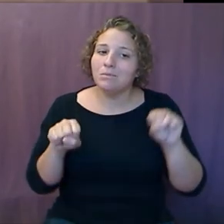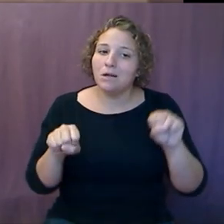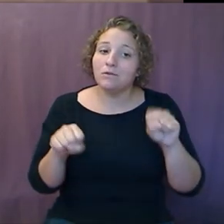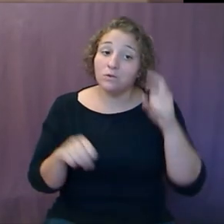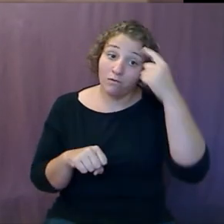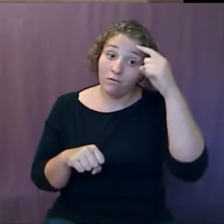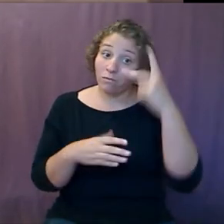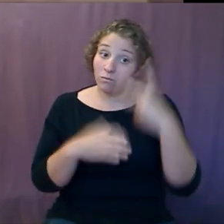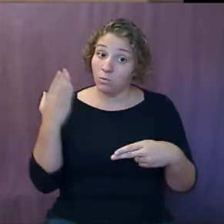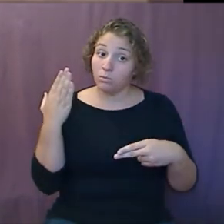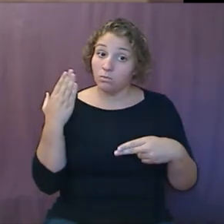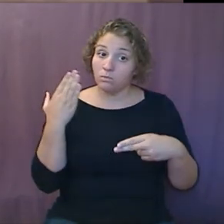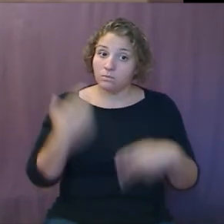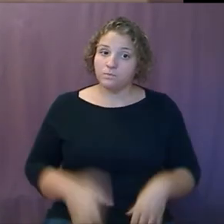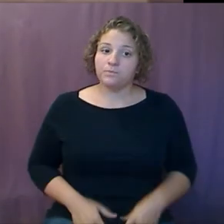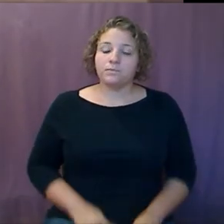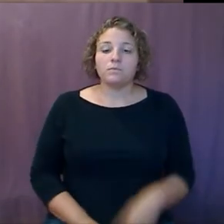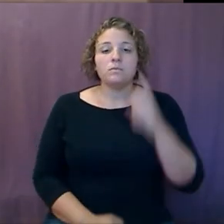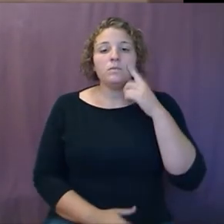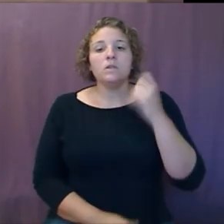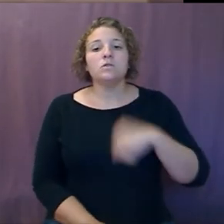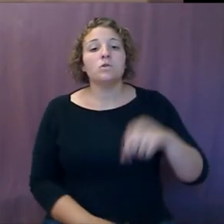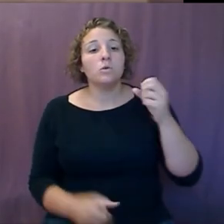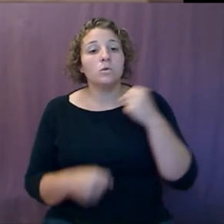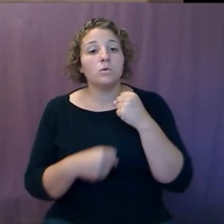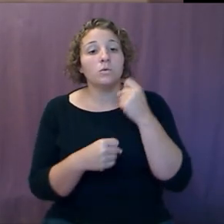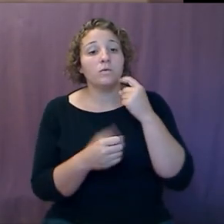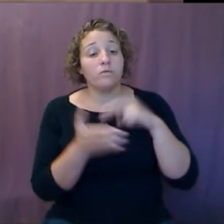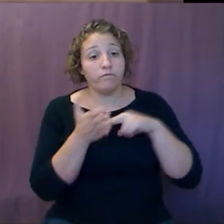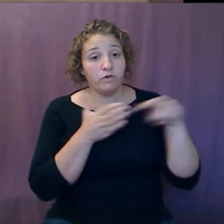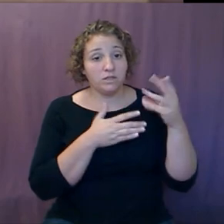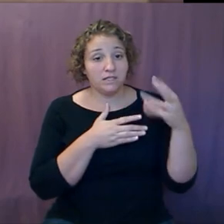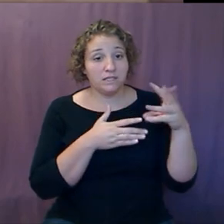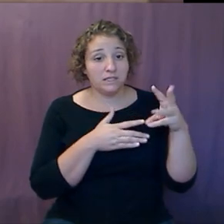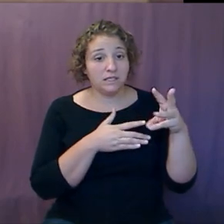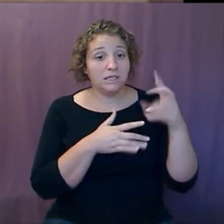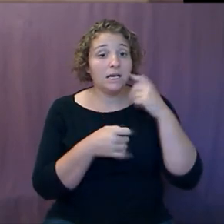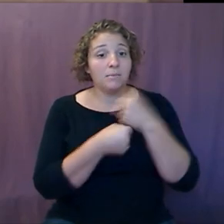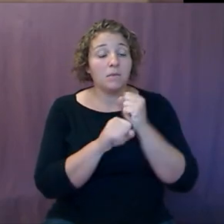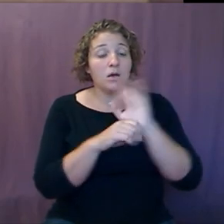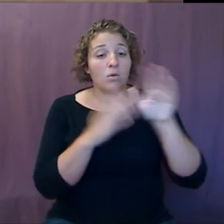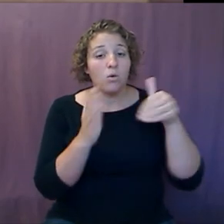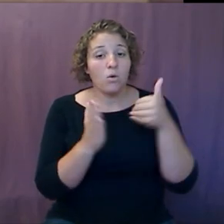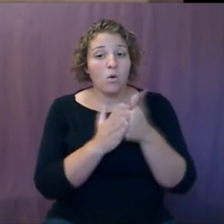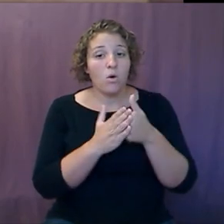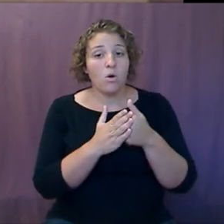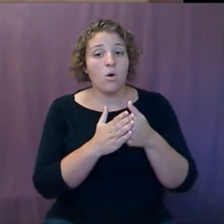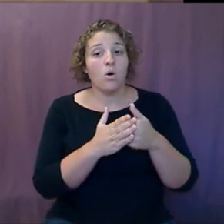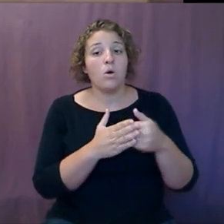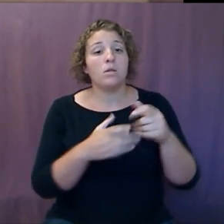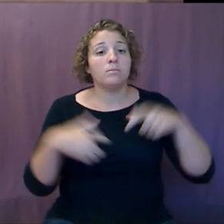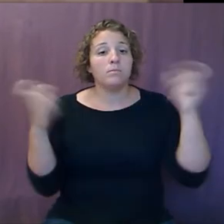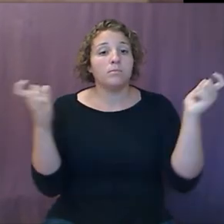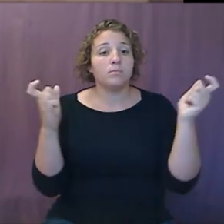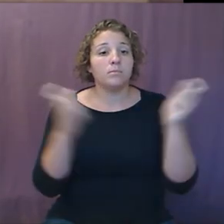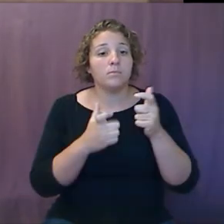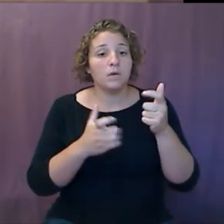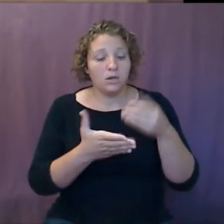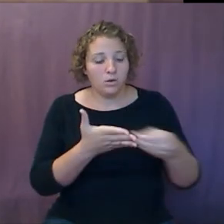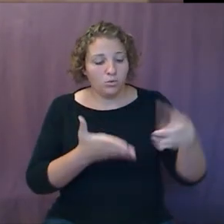today so he causes all verse 16 small and great rich or poor free or bond to